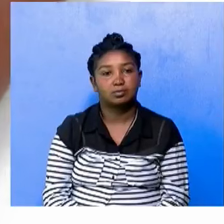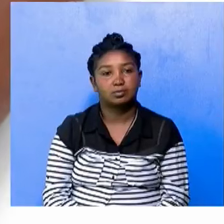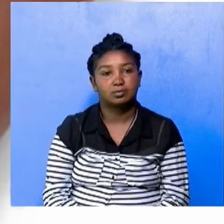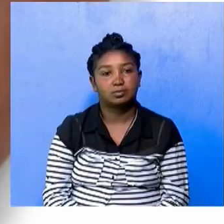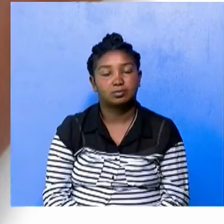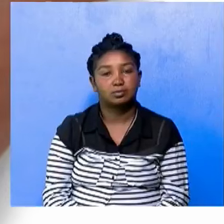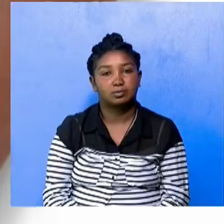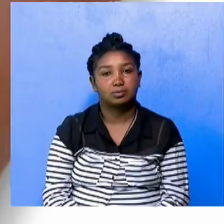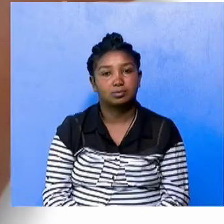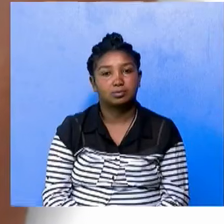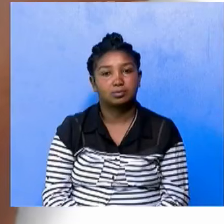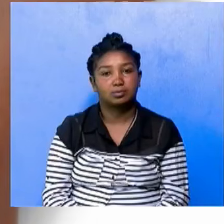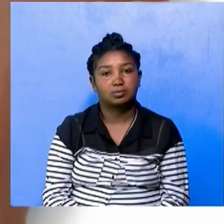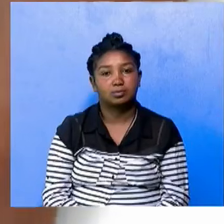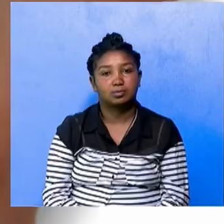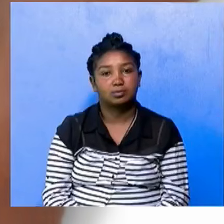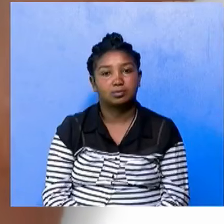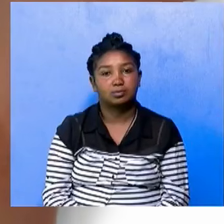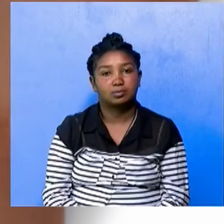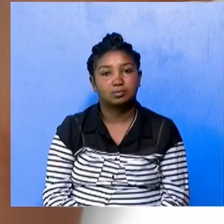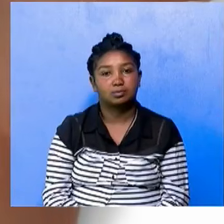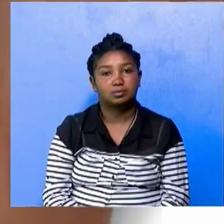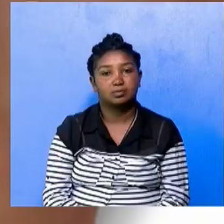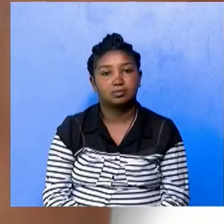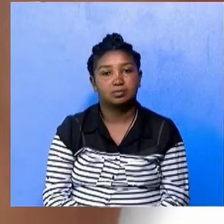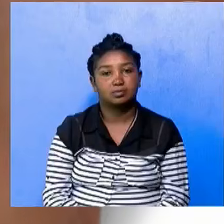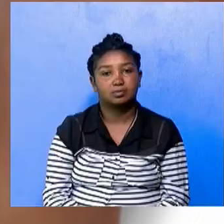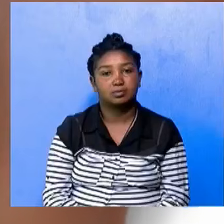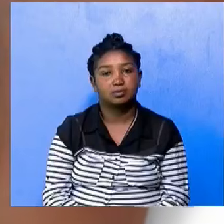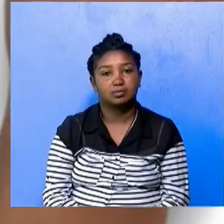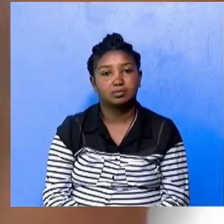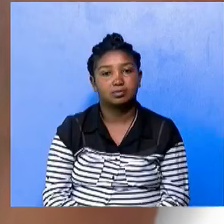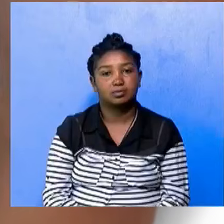and common noun.